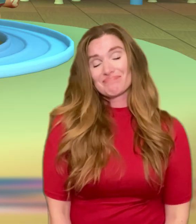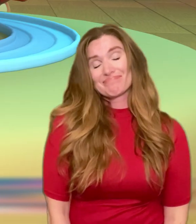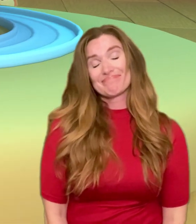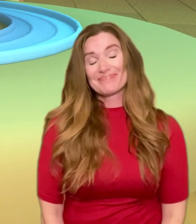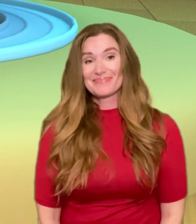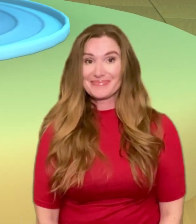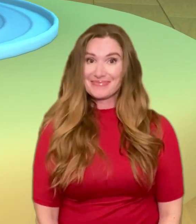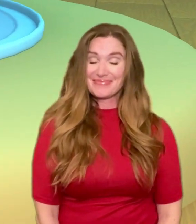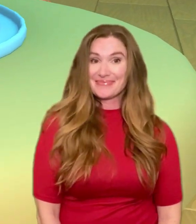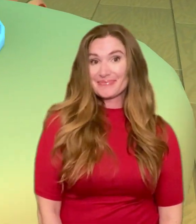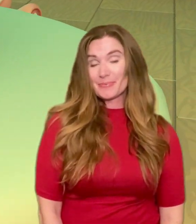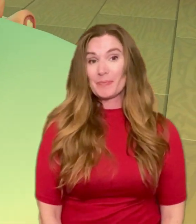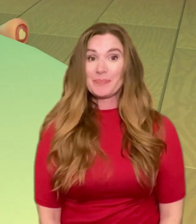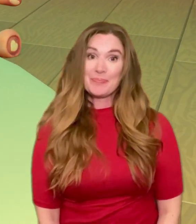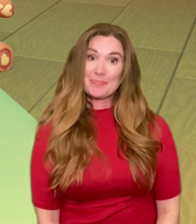buy